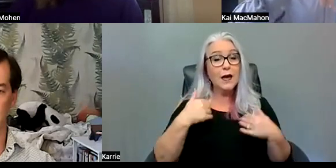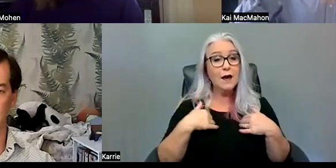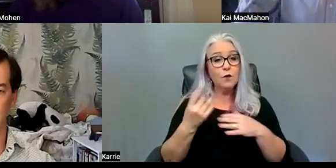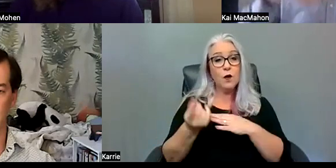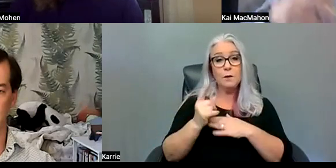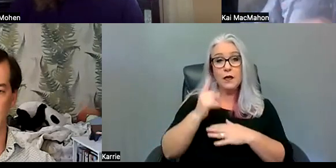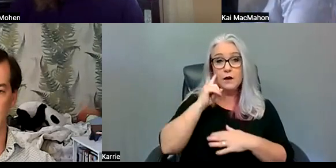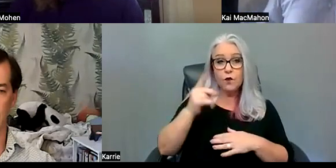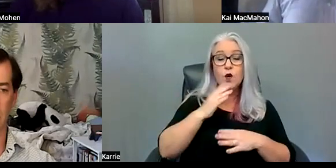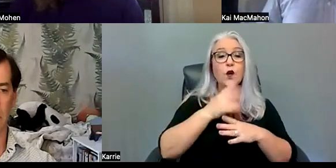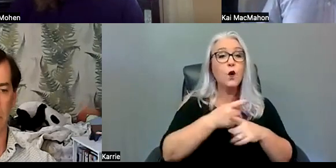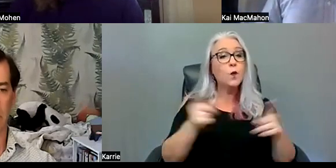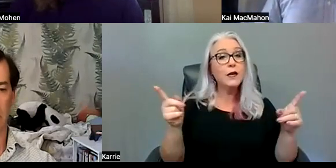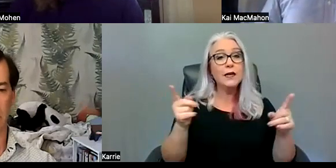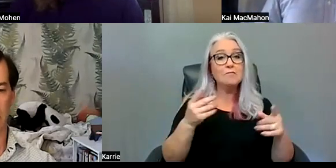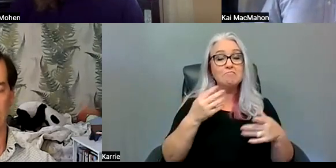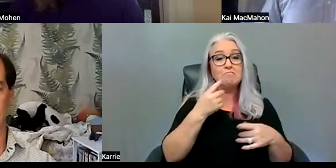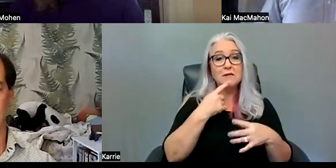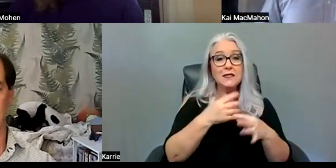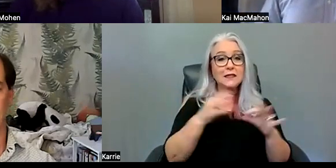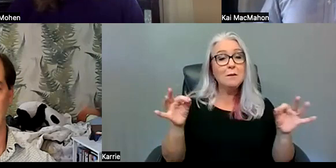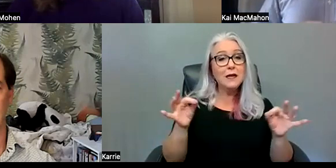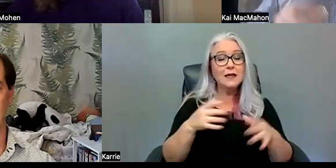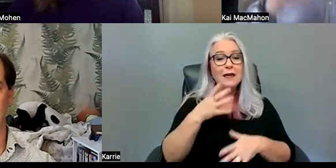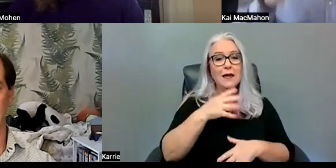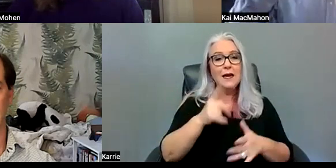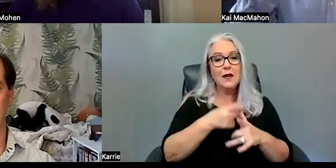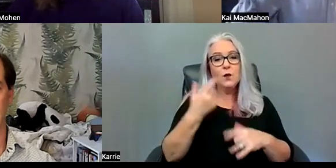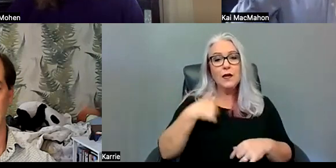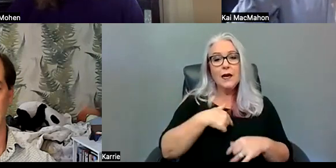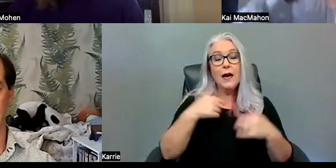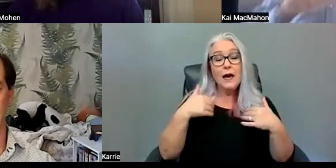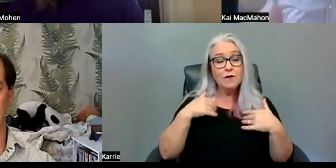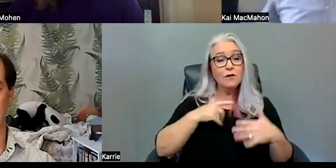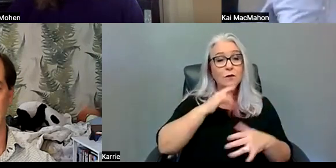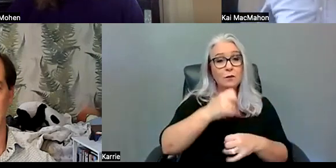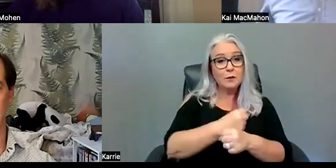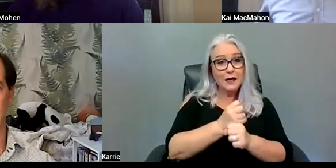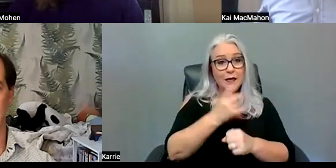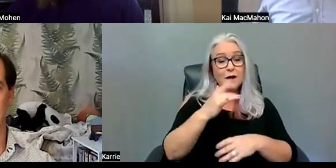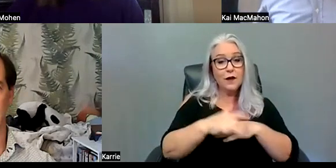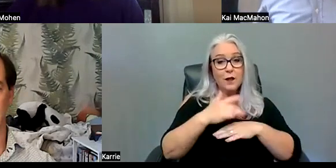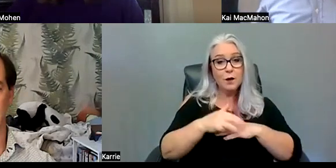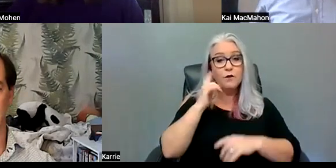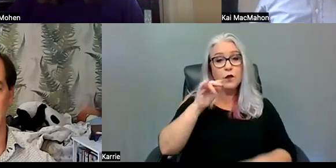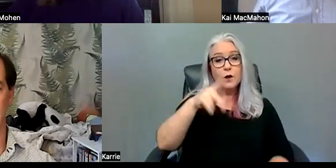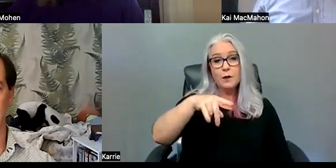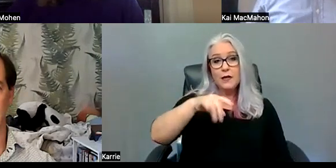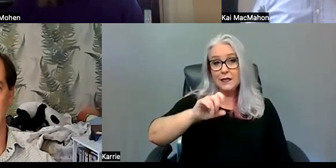questions. As said, questions were gathered and prepared by the PTSA and the Hastings League of Women Voters and submitted to this